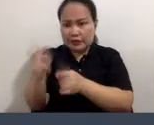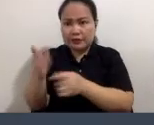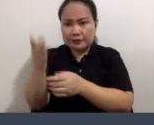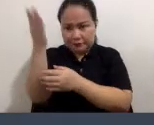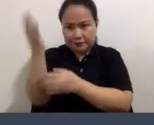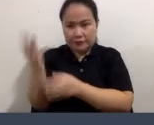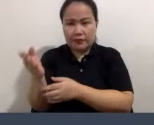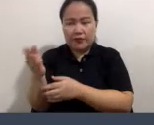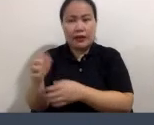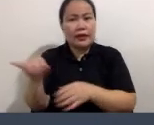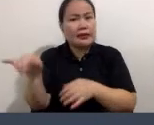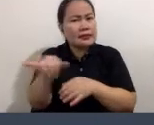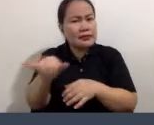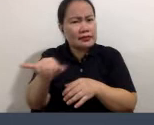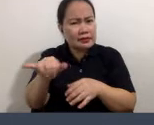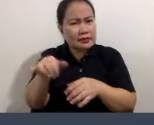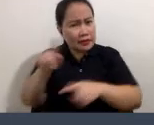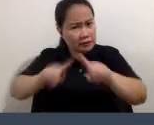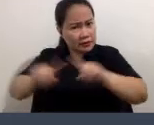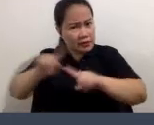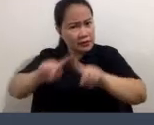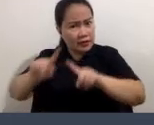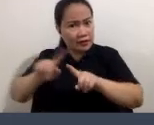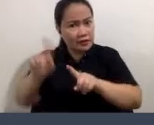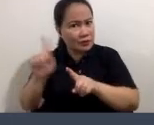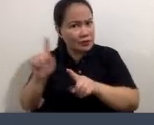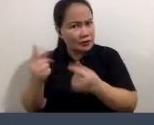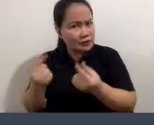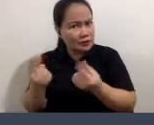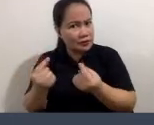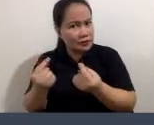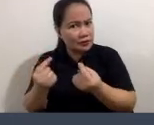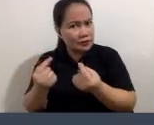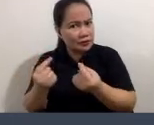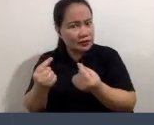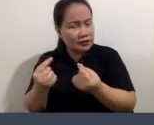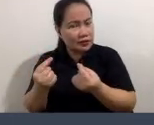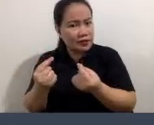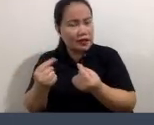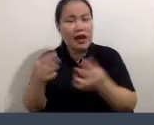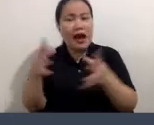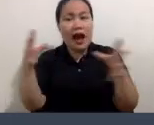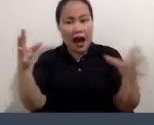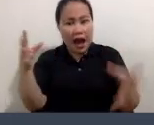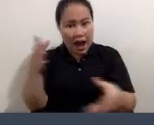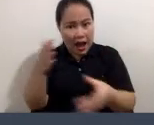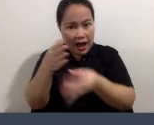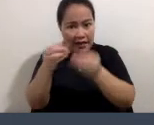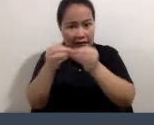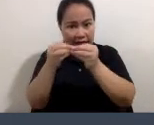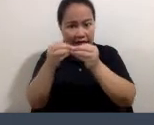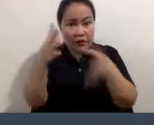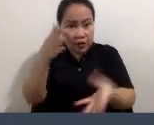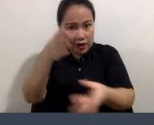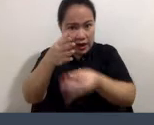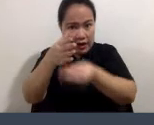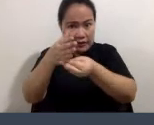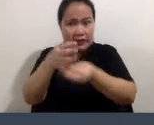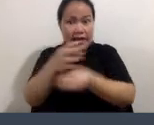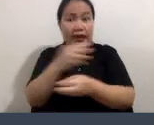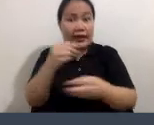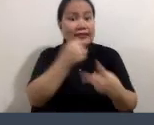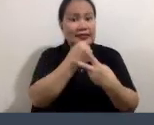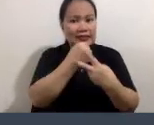So same signs, what are you gonna do? If you have the same signs, you will add and